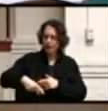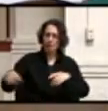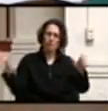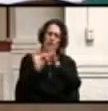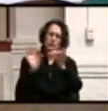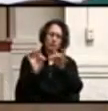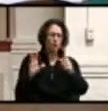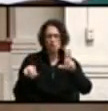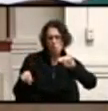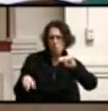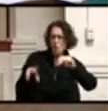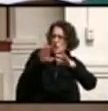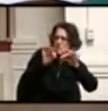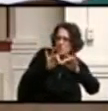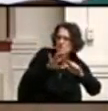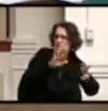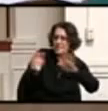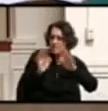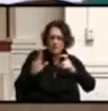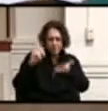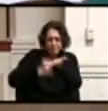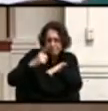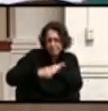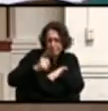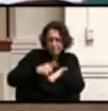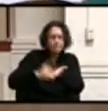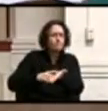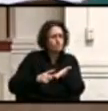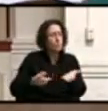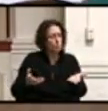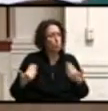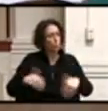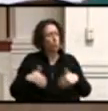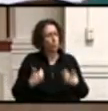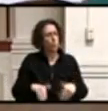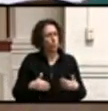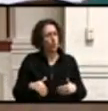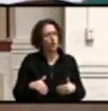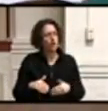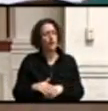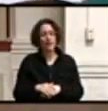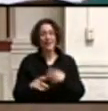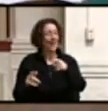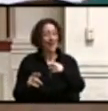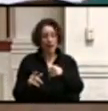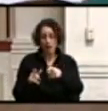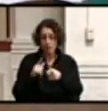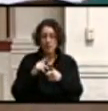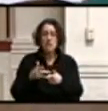of very interesting debates that have gone on again and again,